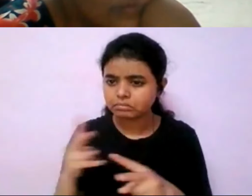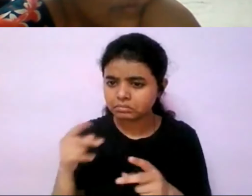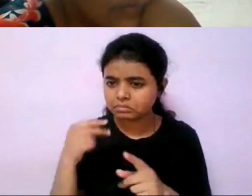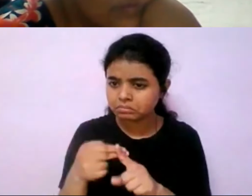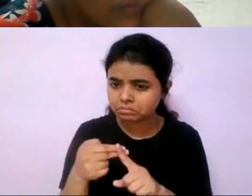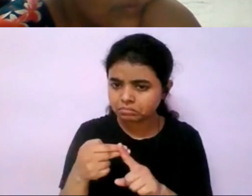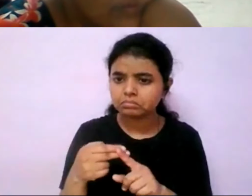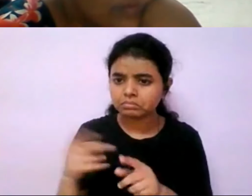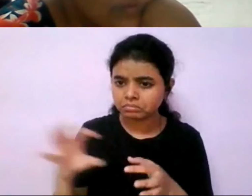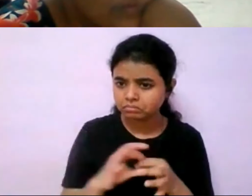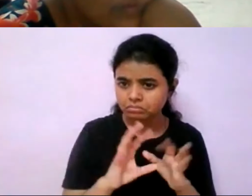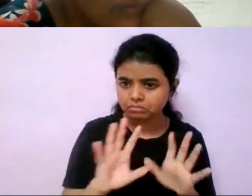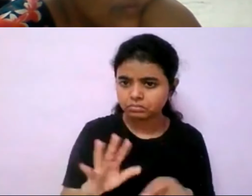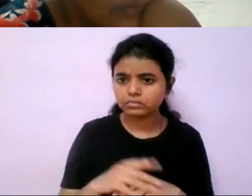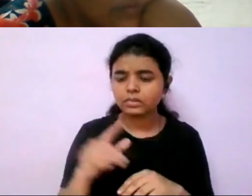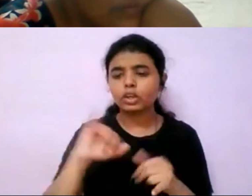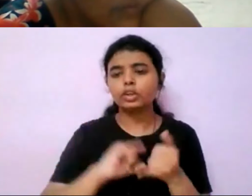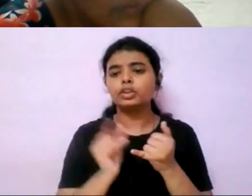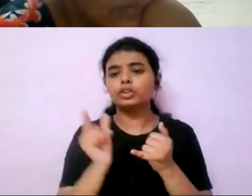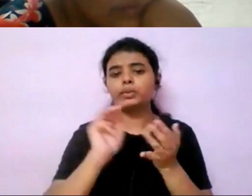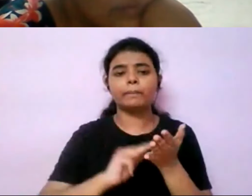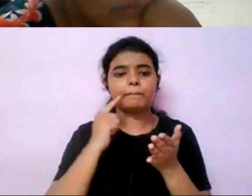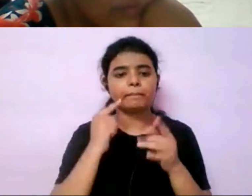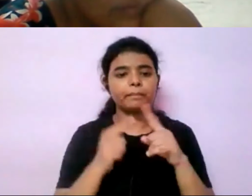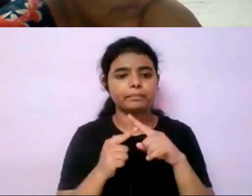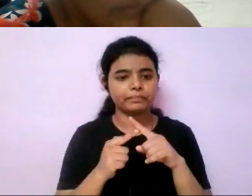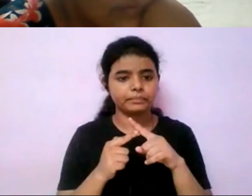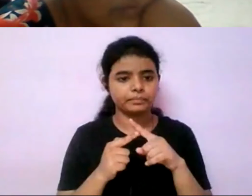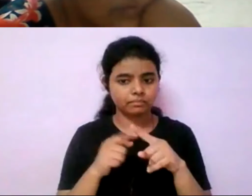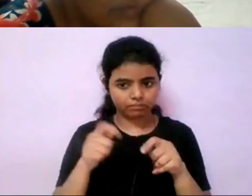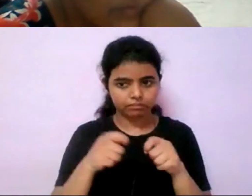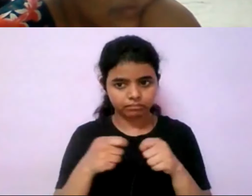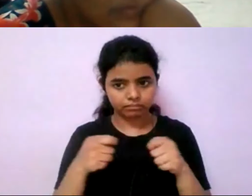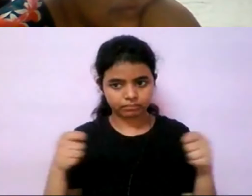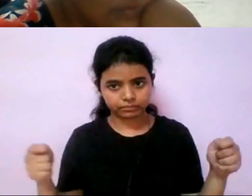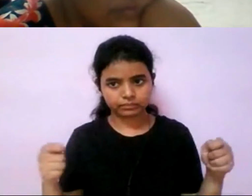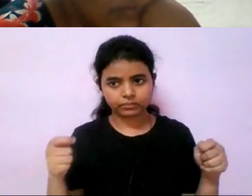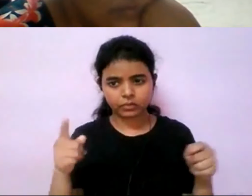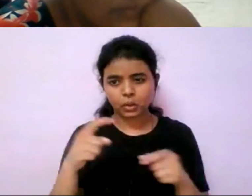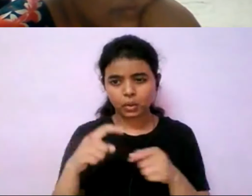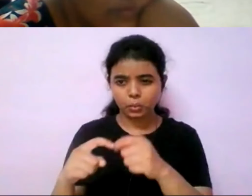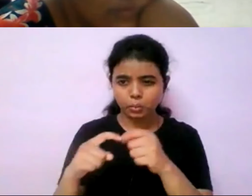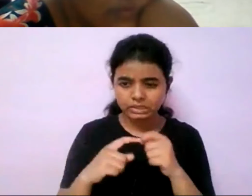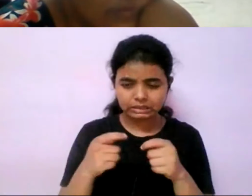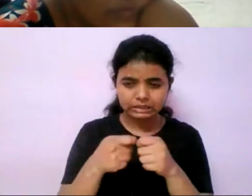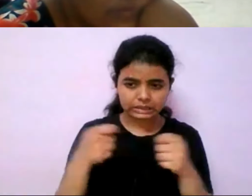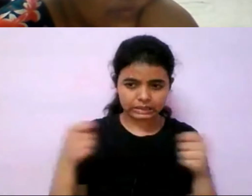to it. Sumit, could you elaborate on your question a little more?